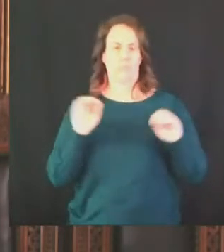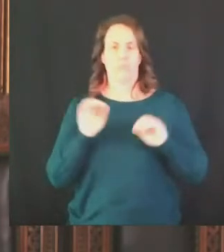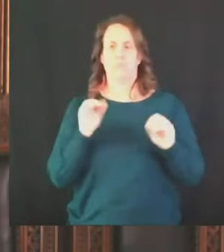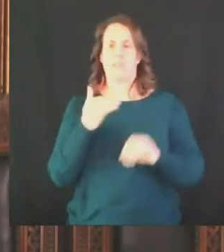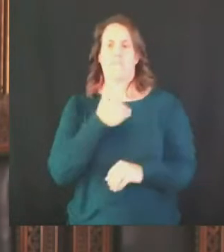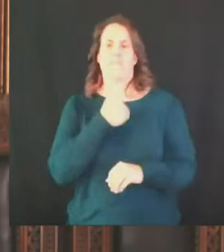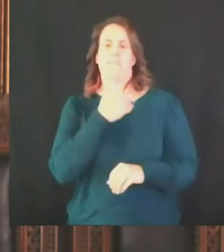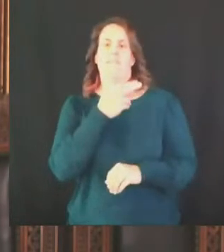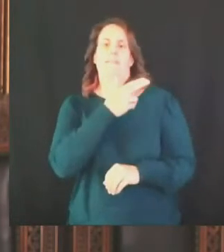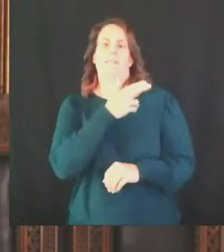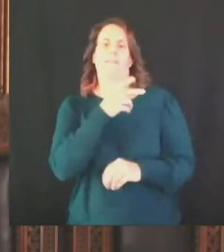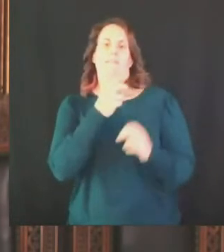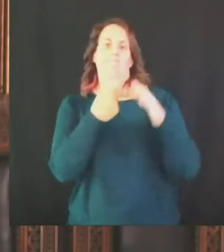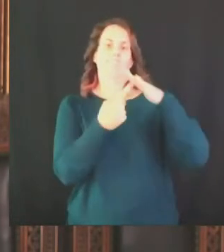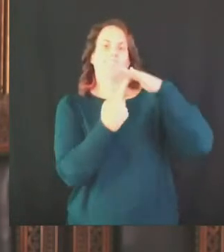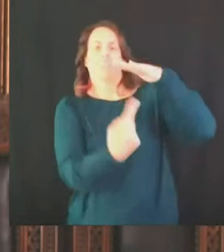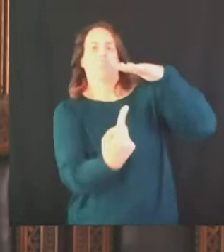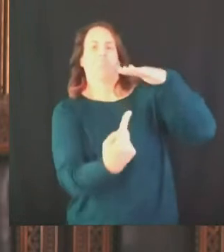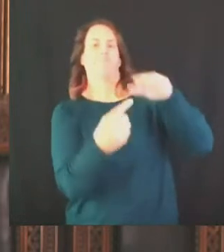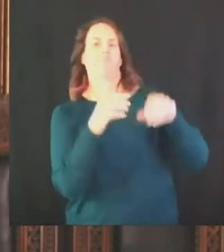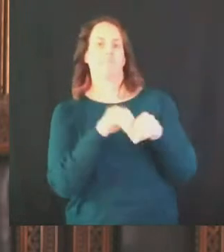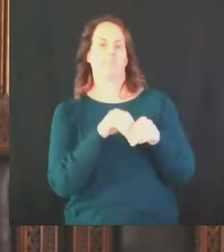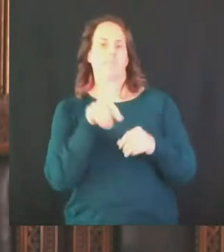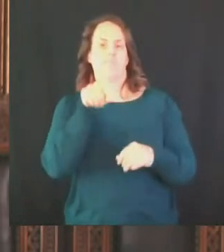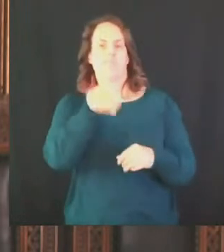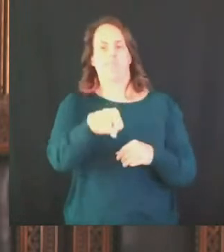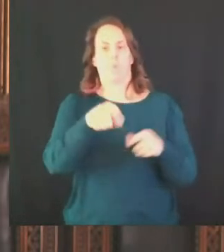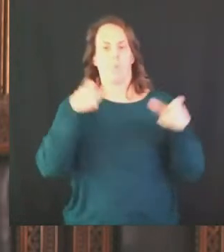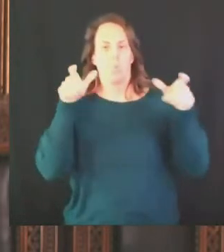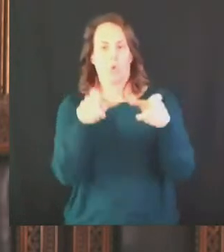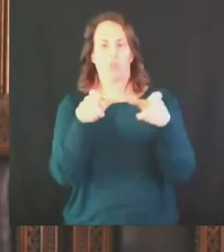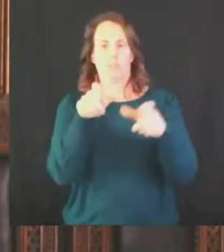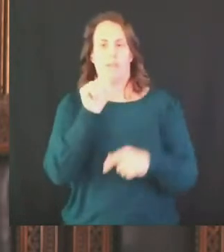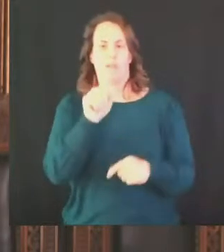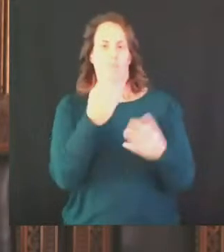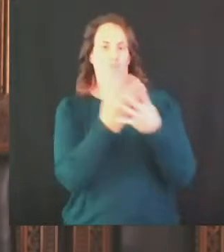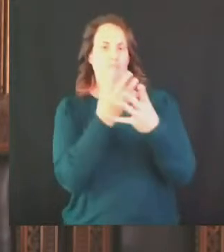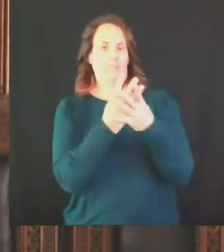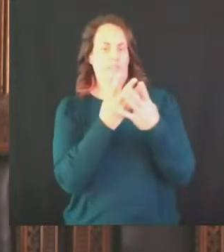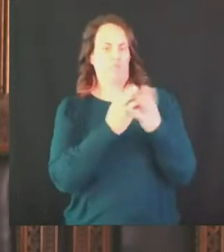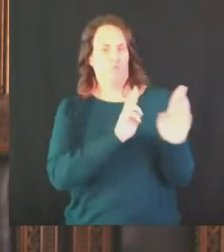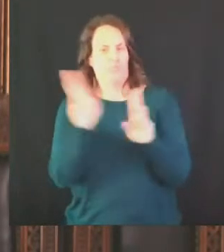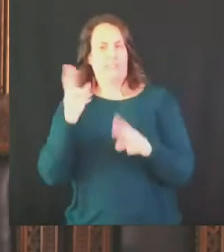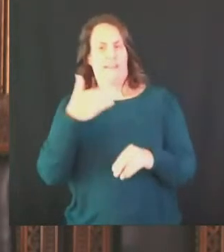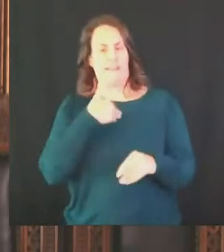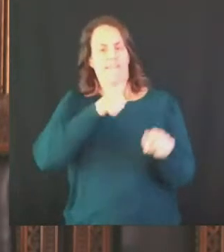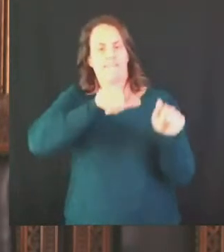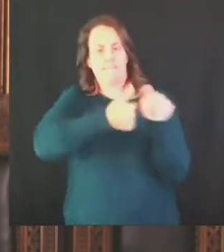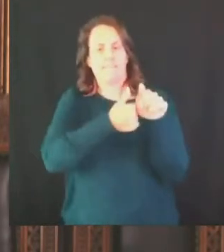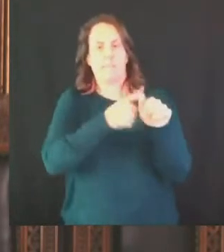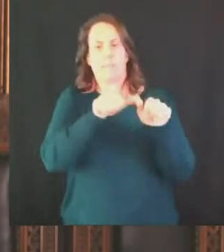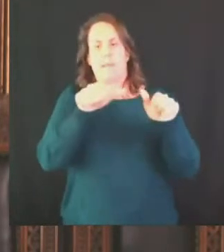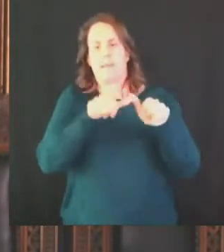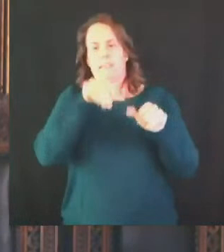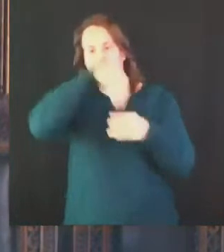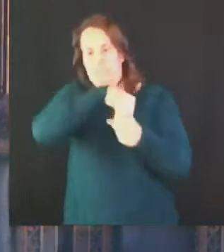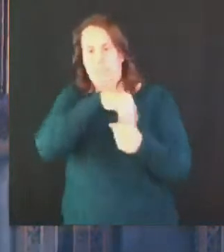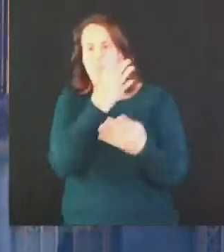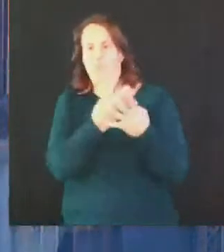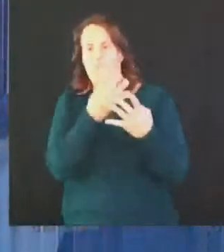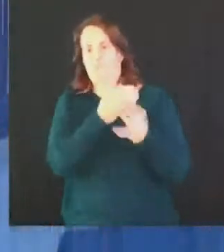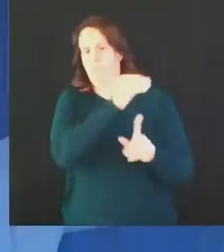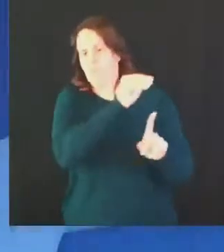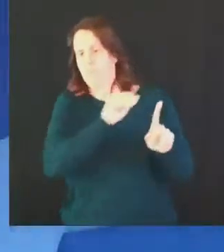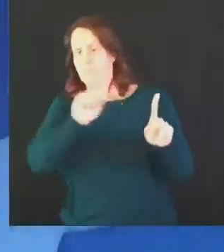quarantine takes place in the facility that they're assigned to. Thank you,